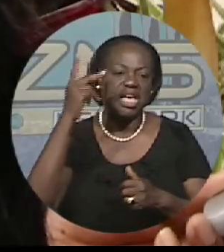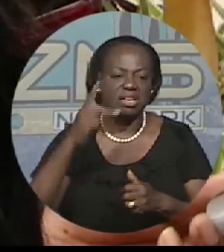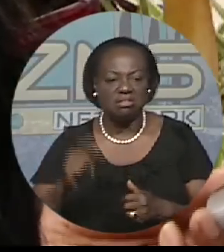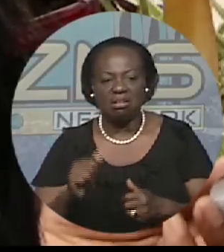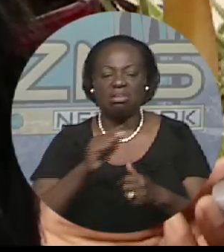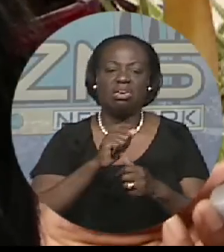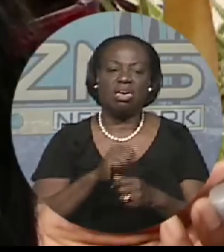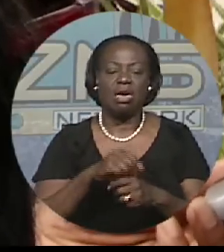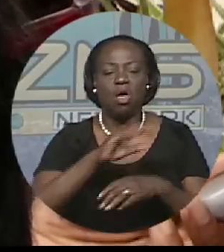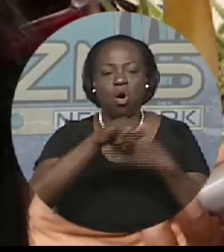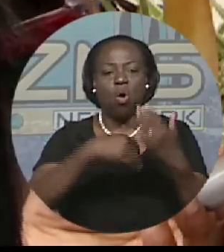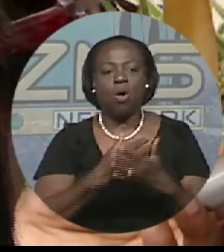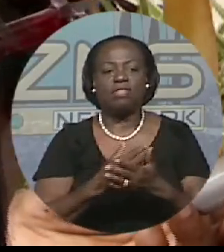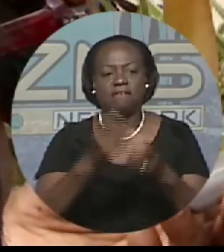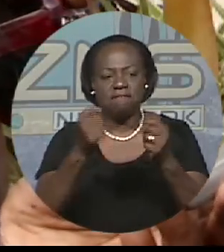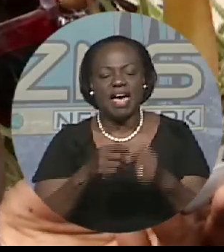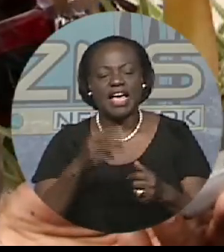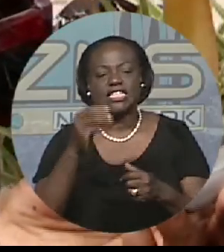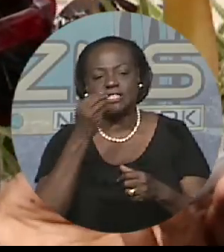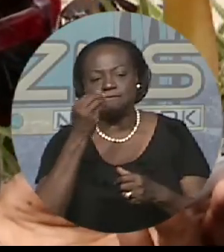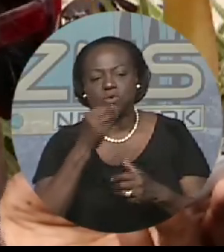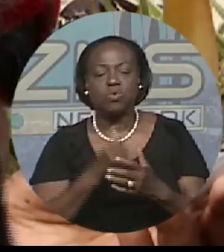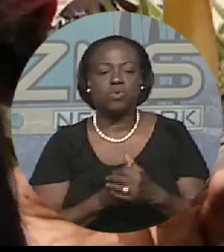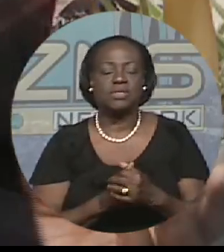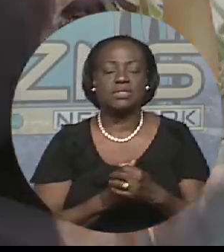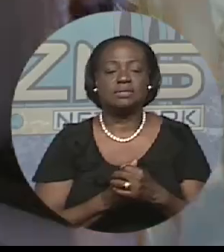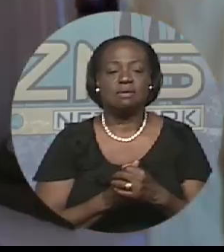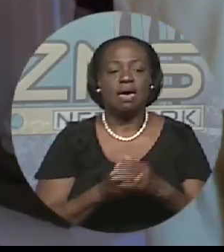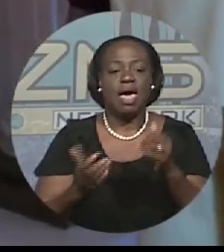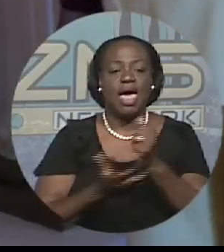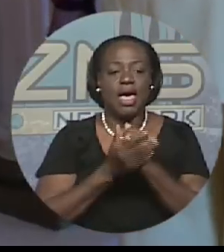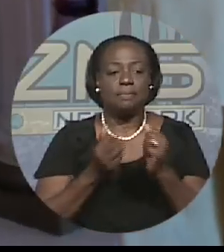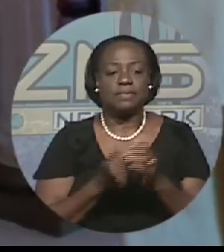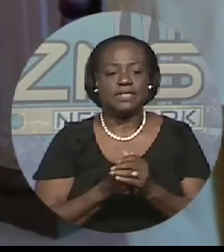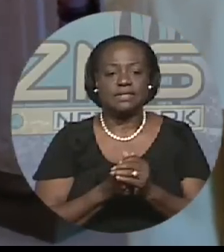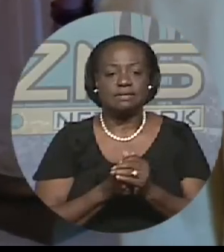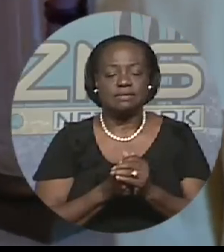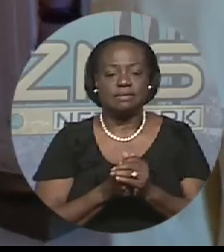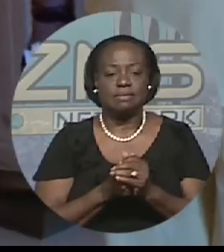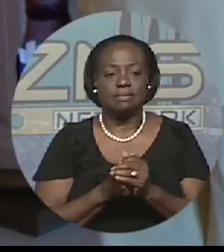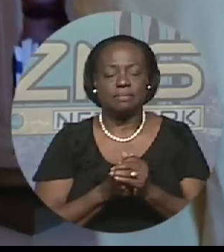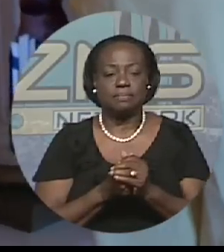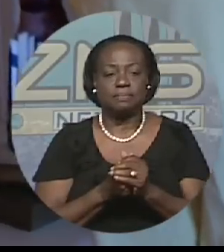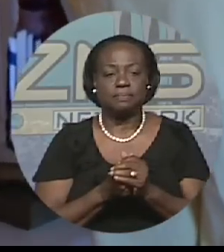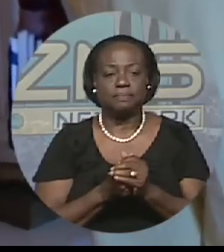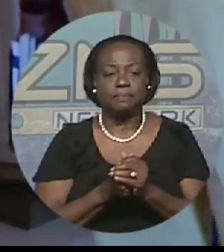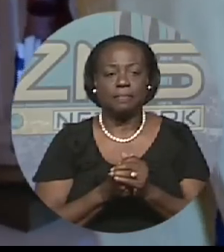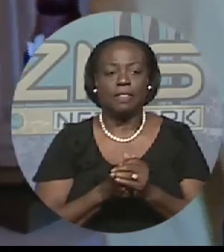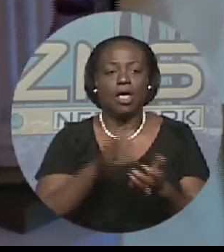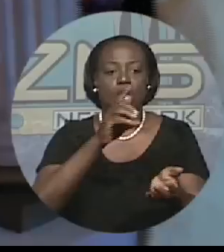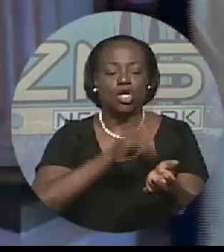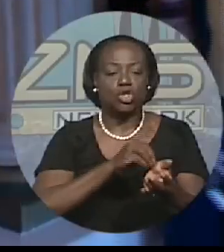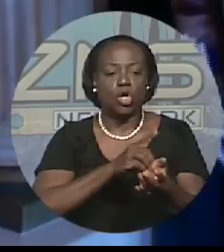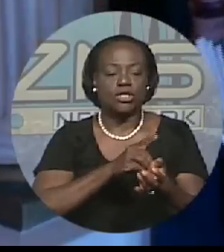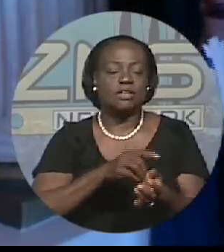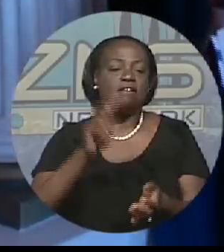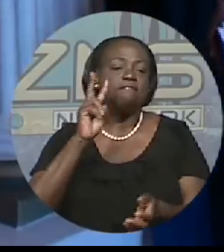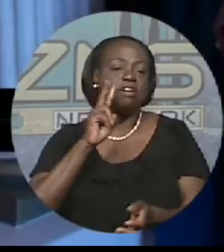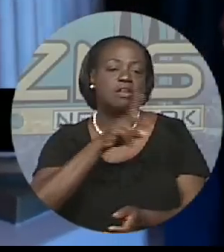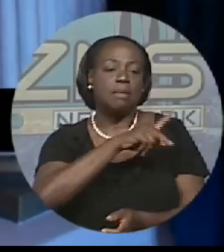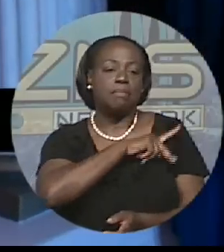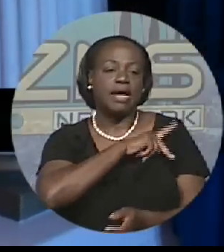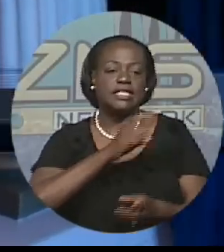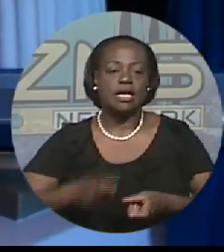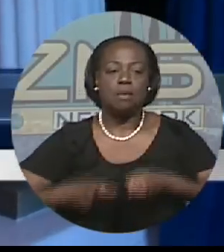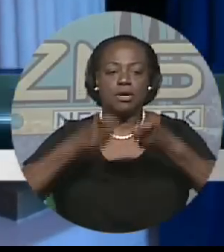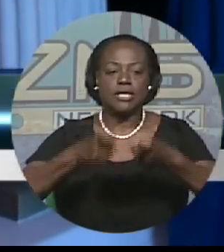to this CNCD epidemic we have. Motivational speaker and author Dr. Verna Price recently presented